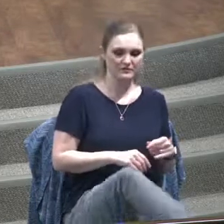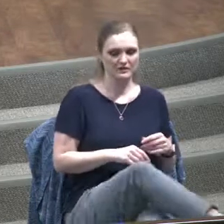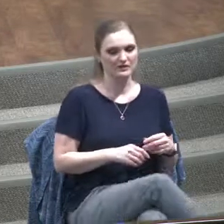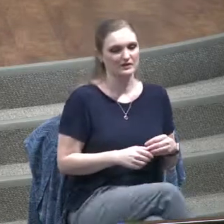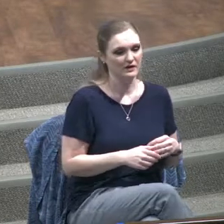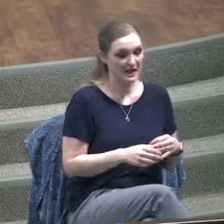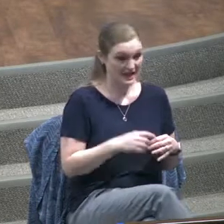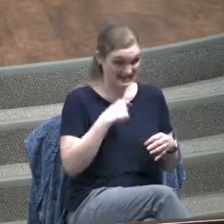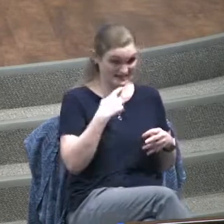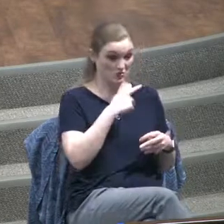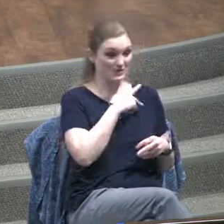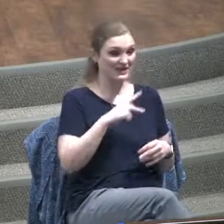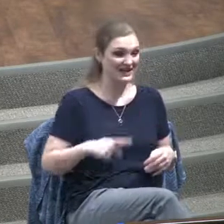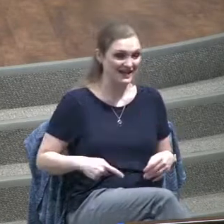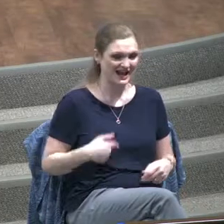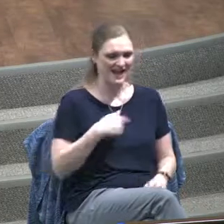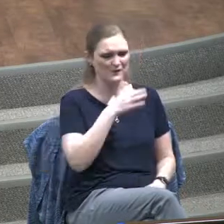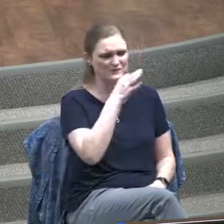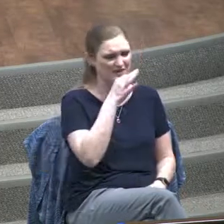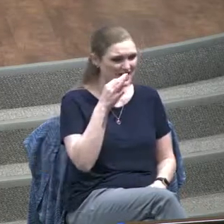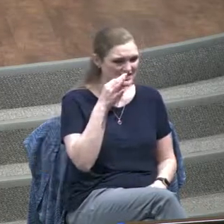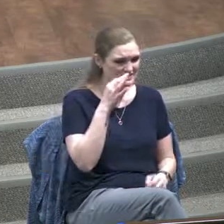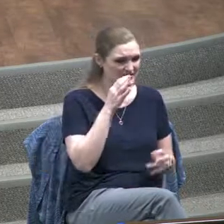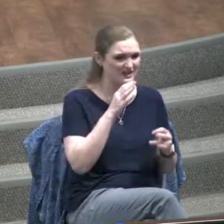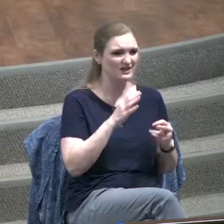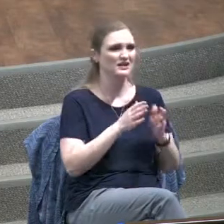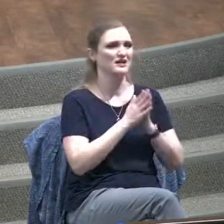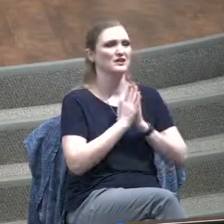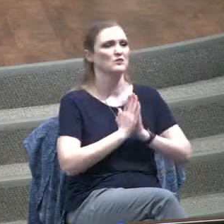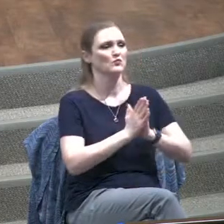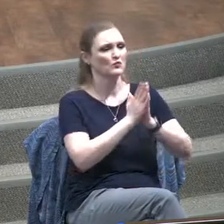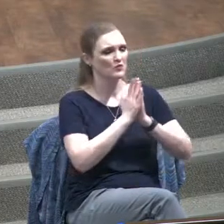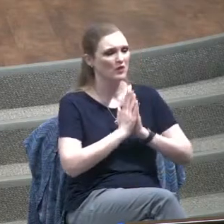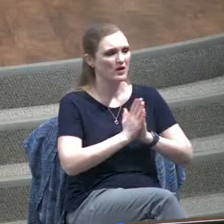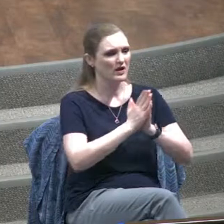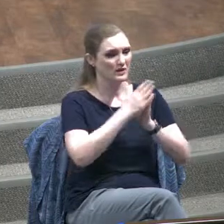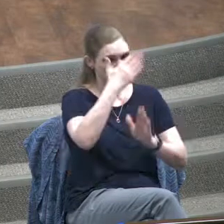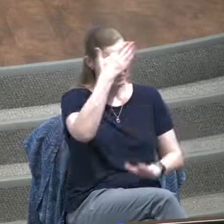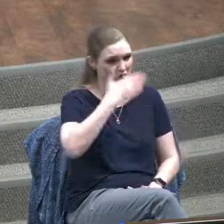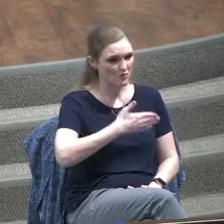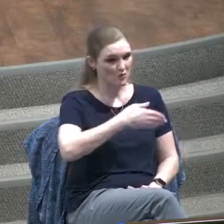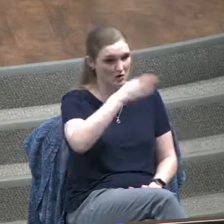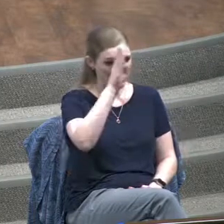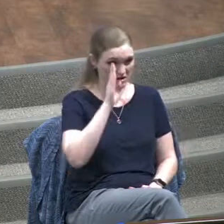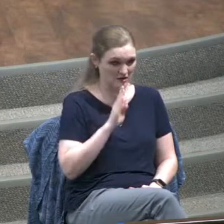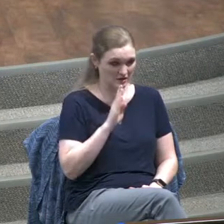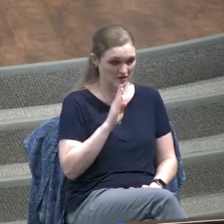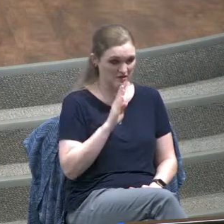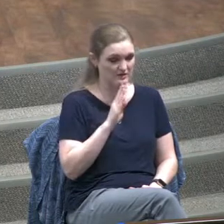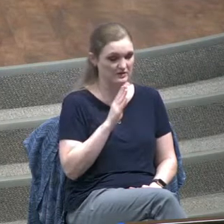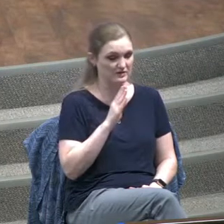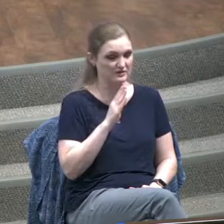And I continued fasting and praying before the God of heaven.